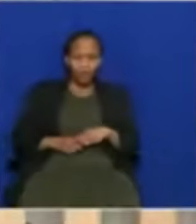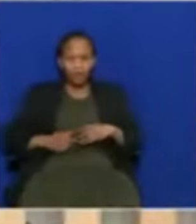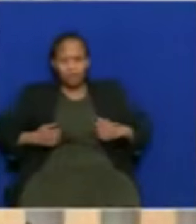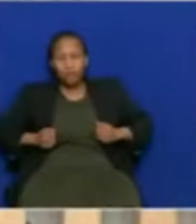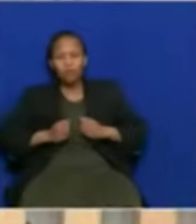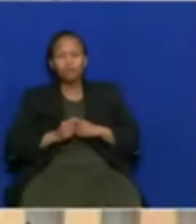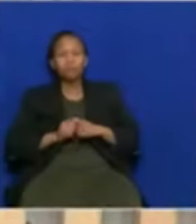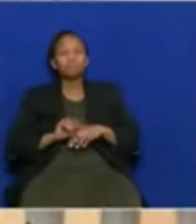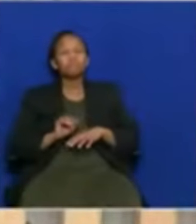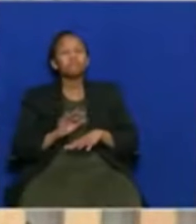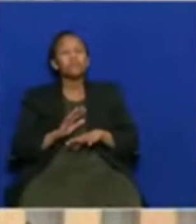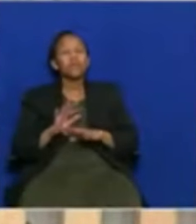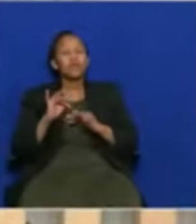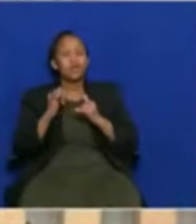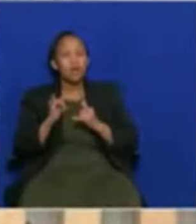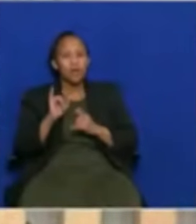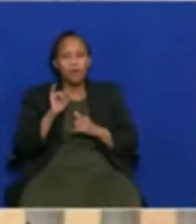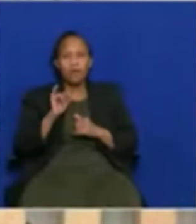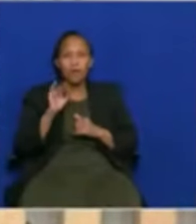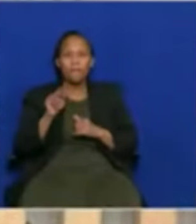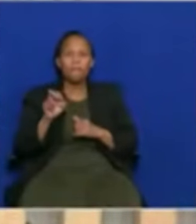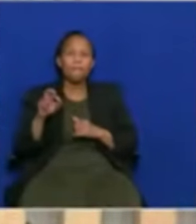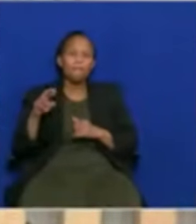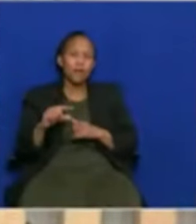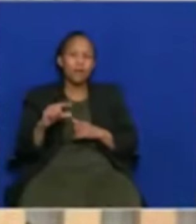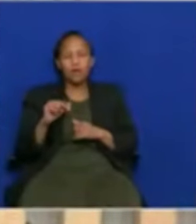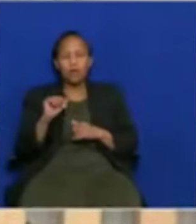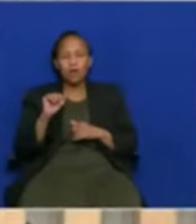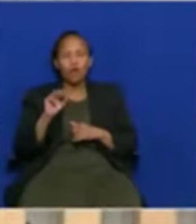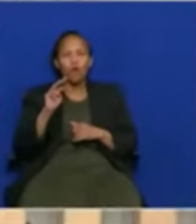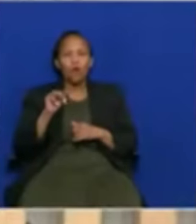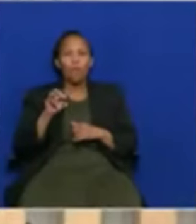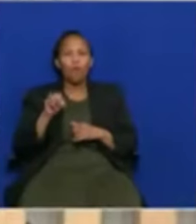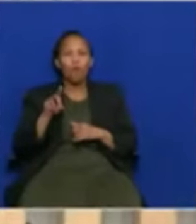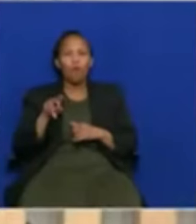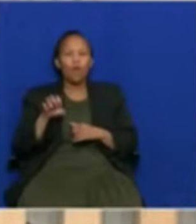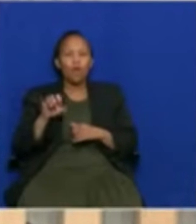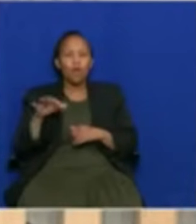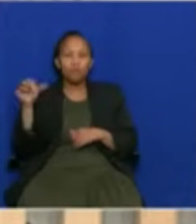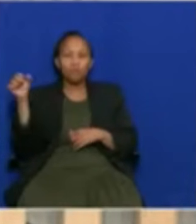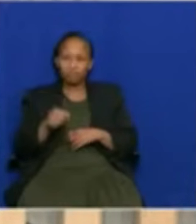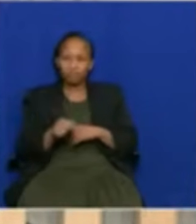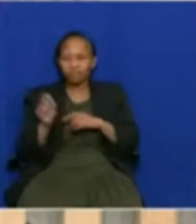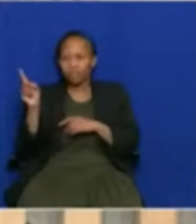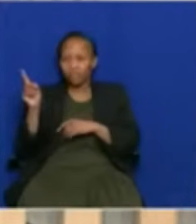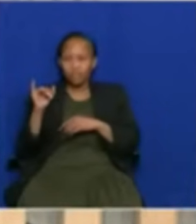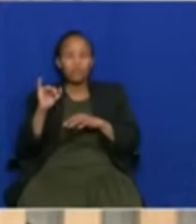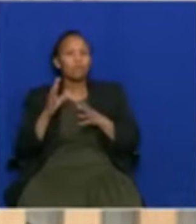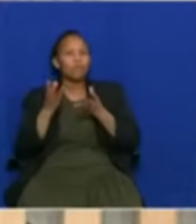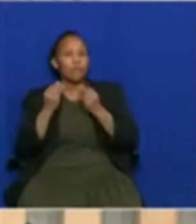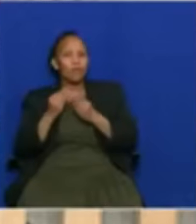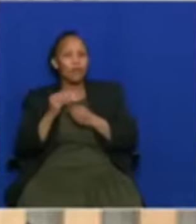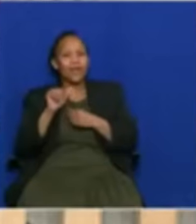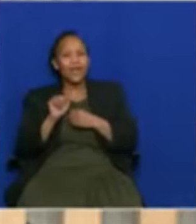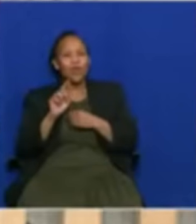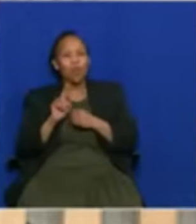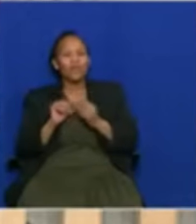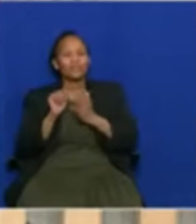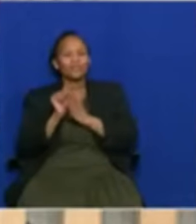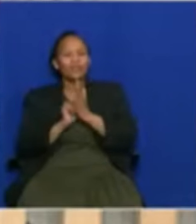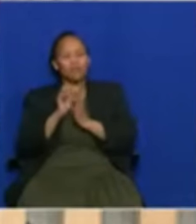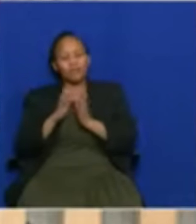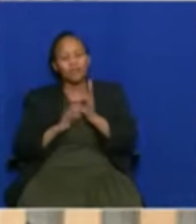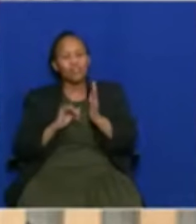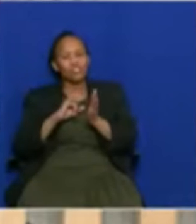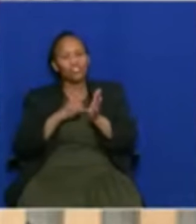and the appointment of Brigadier Mukwele is in the A1 statement of January 2025. Yes. And we